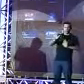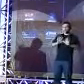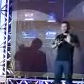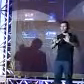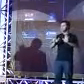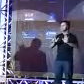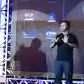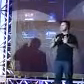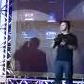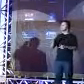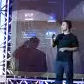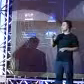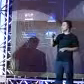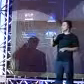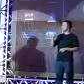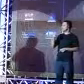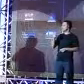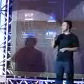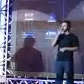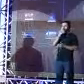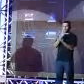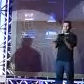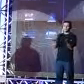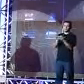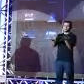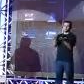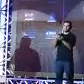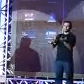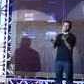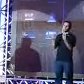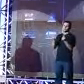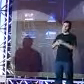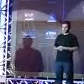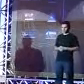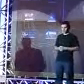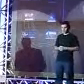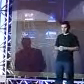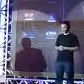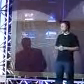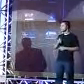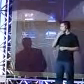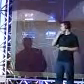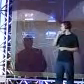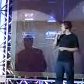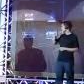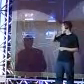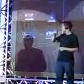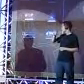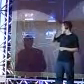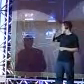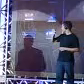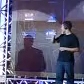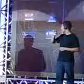that summarizes this democratic society we live in. He called it the captive state.